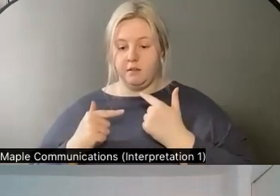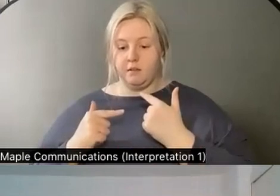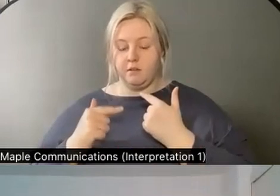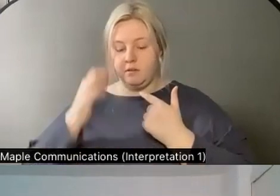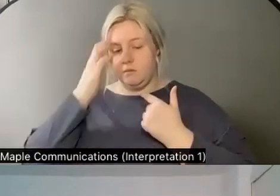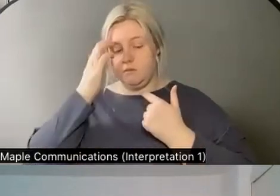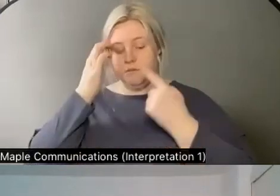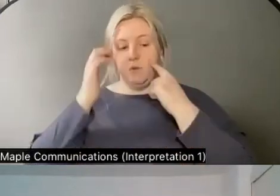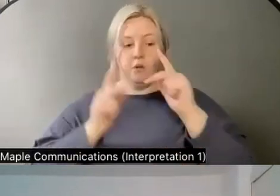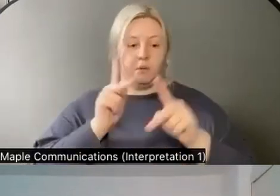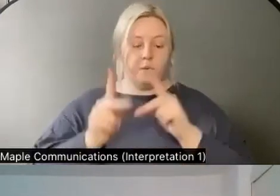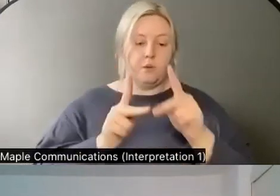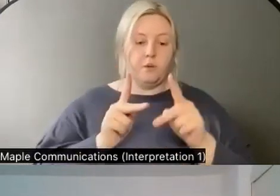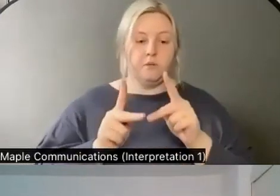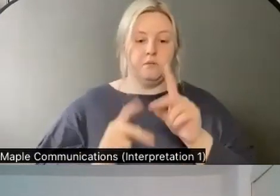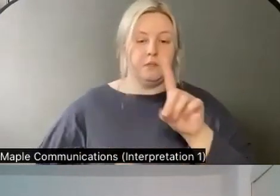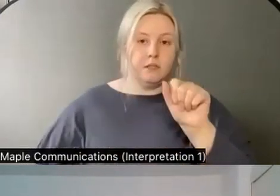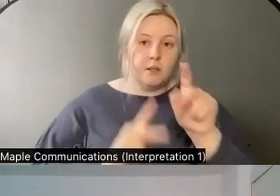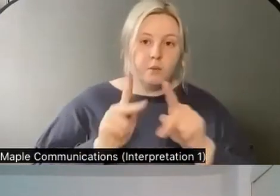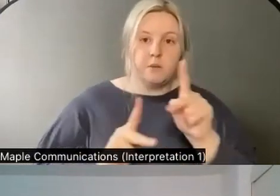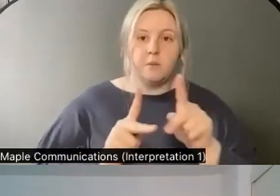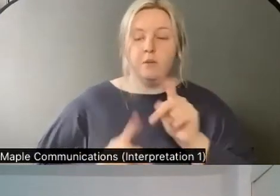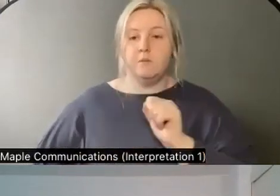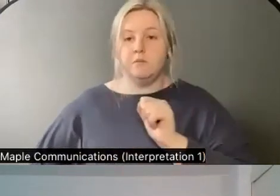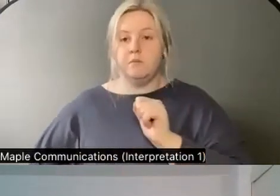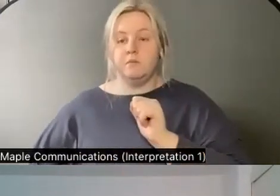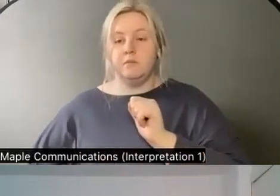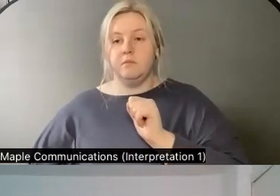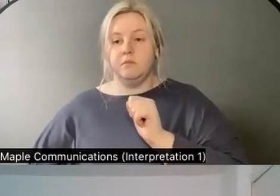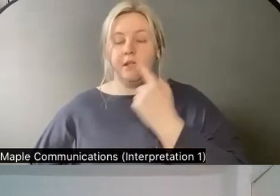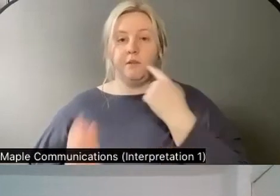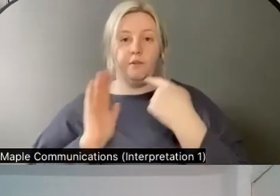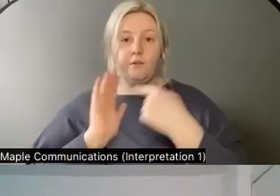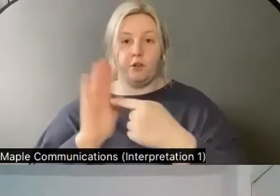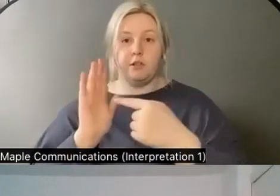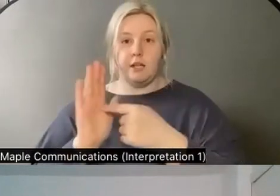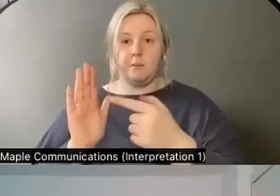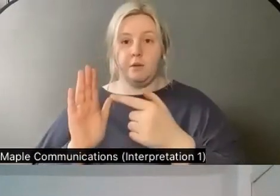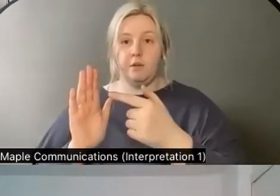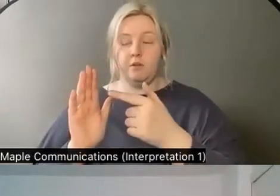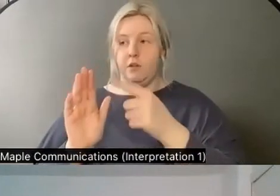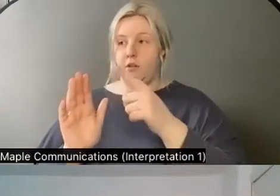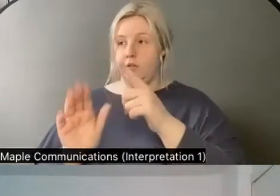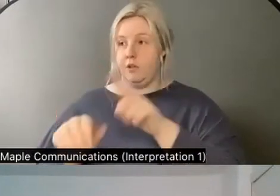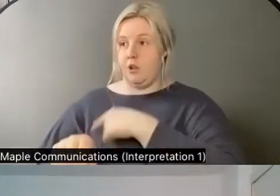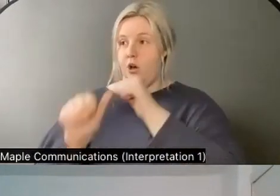You know, things like banning pretty much all visitors from long-term care facilities and